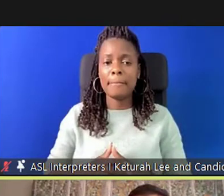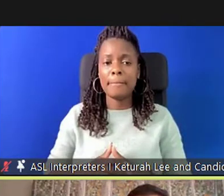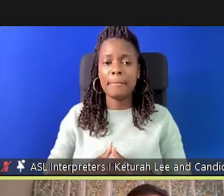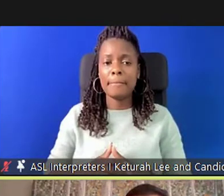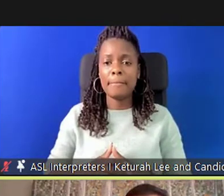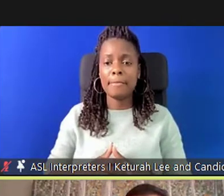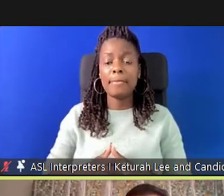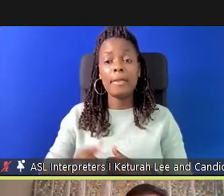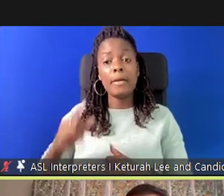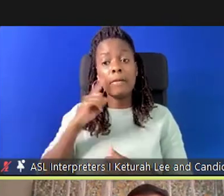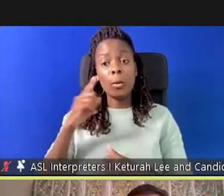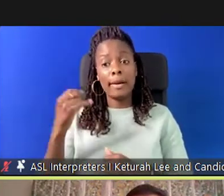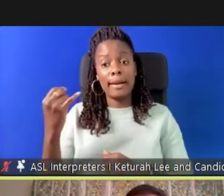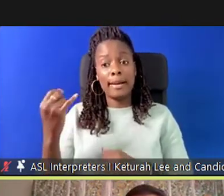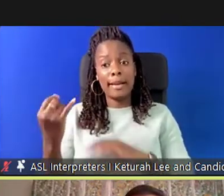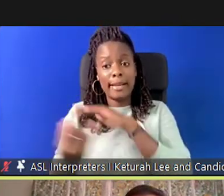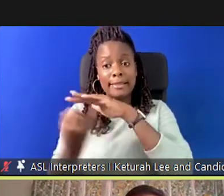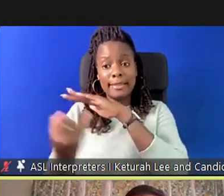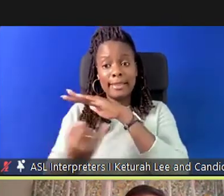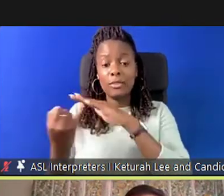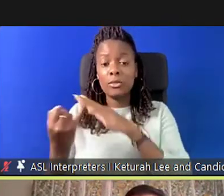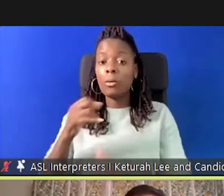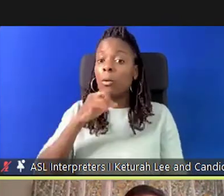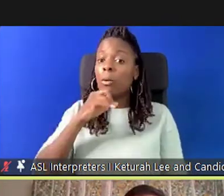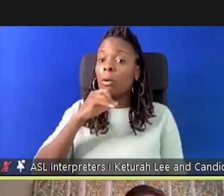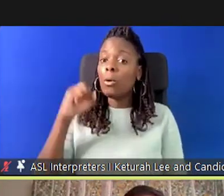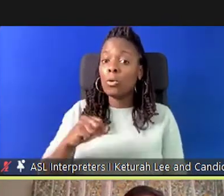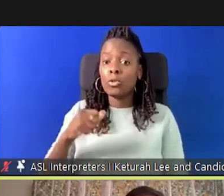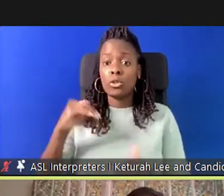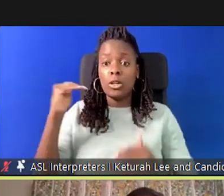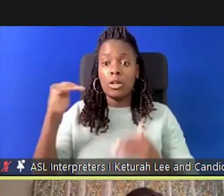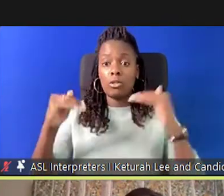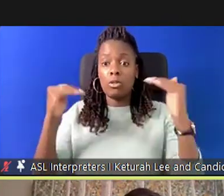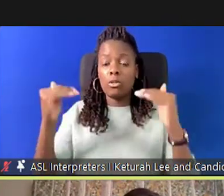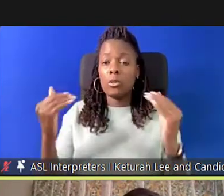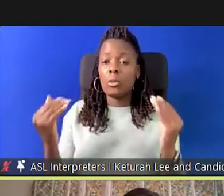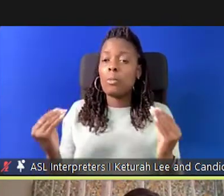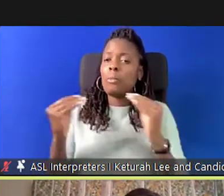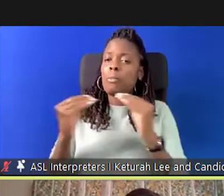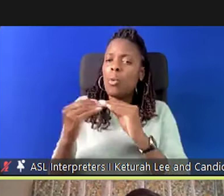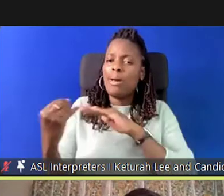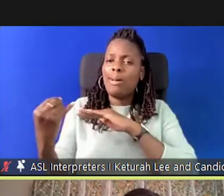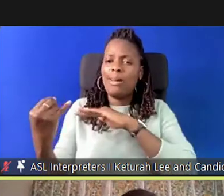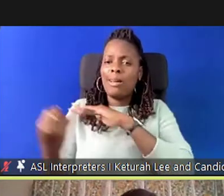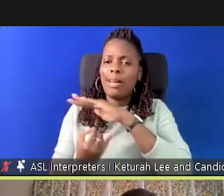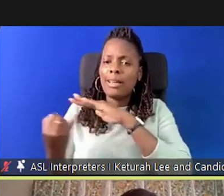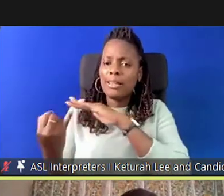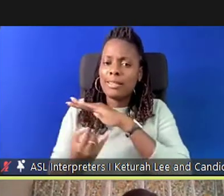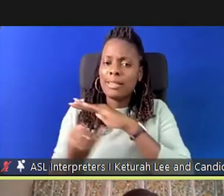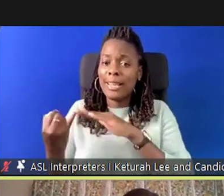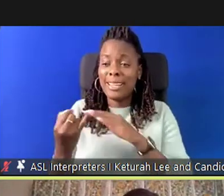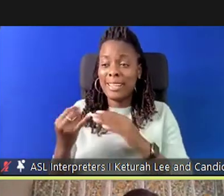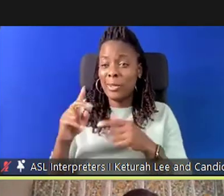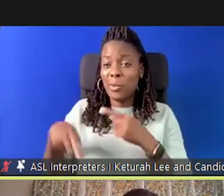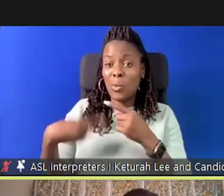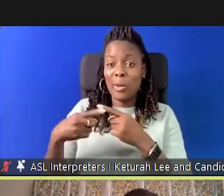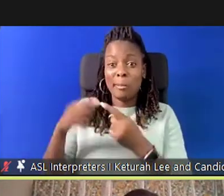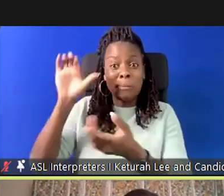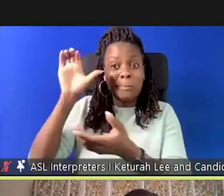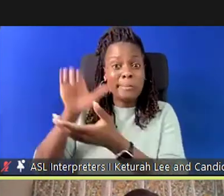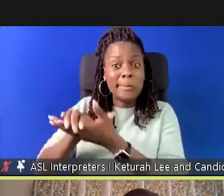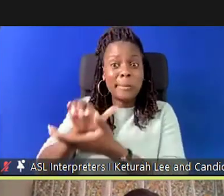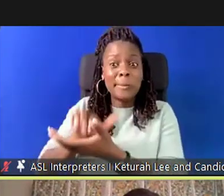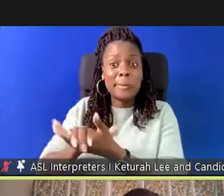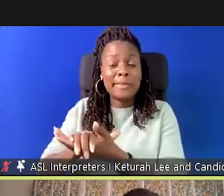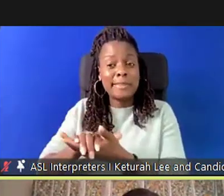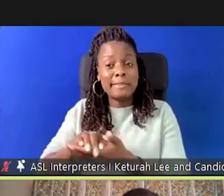for isolation, older adults may become more isolated as they experience widowhood, disability,